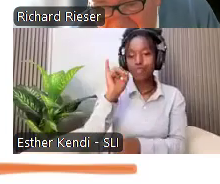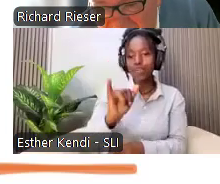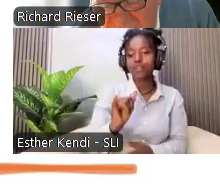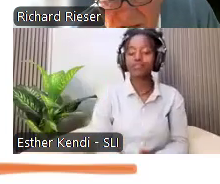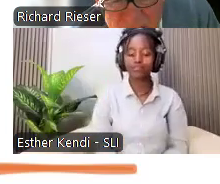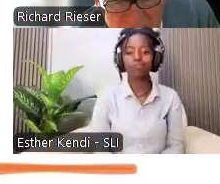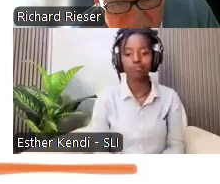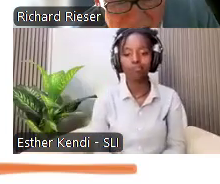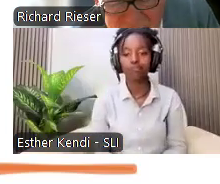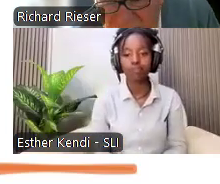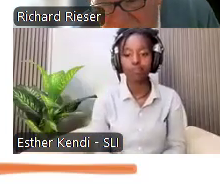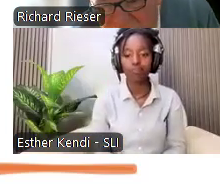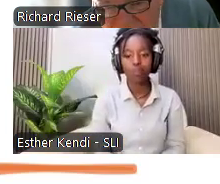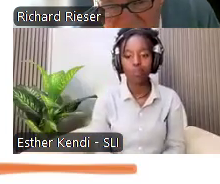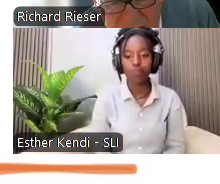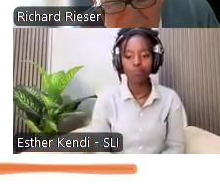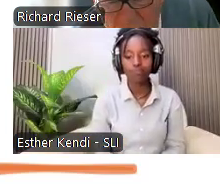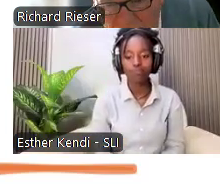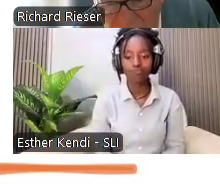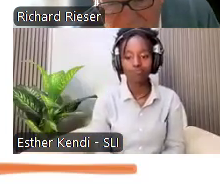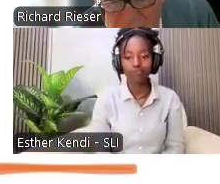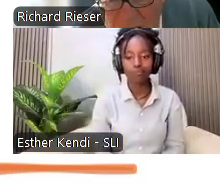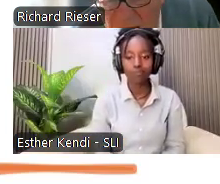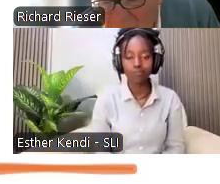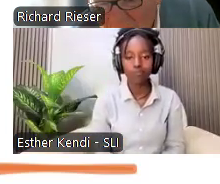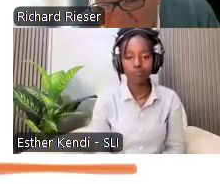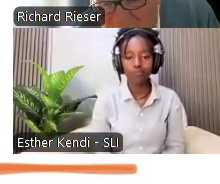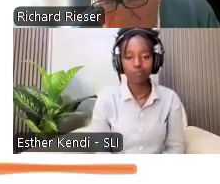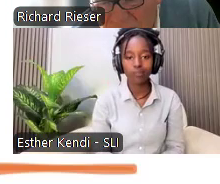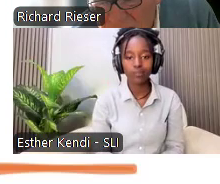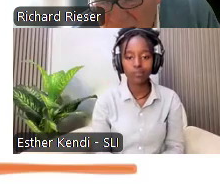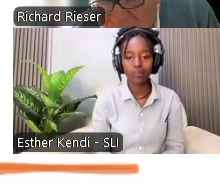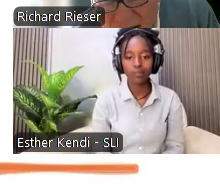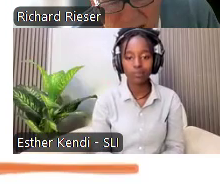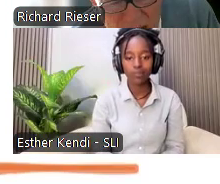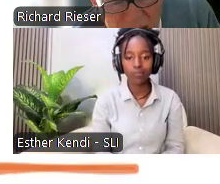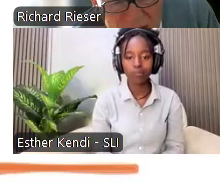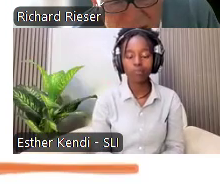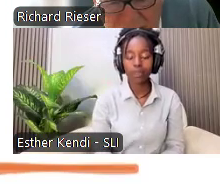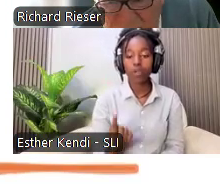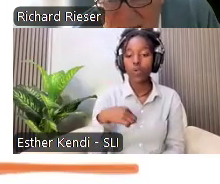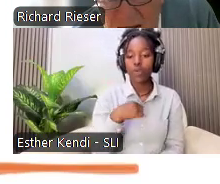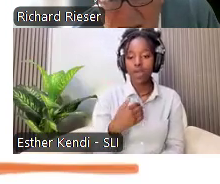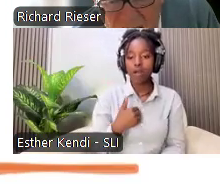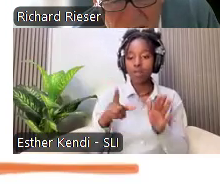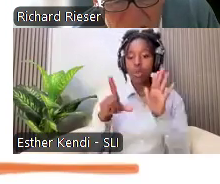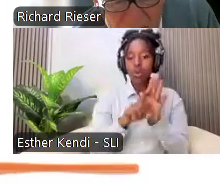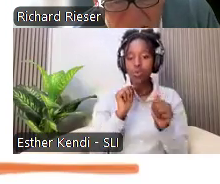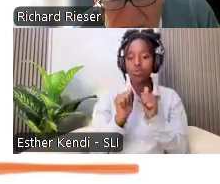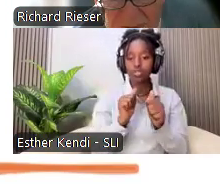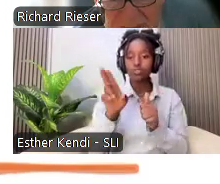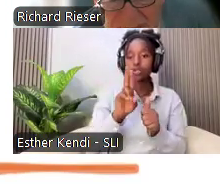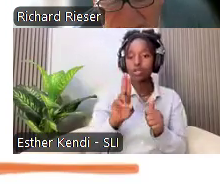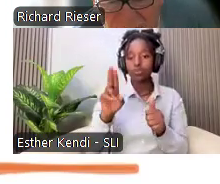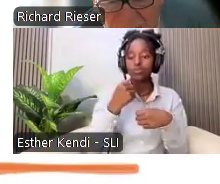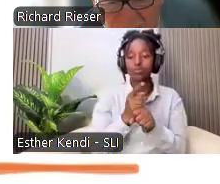to challenge discrimination, and this is really important, what she's saying. So let's go on to the next slide,